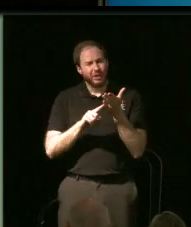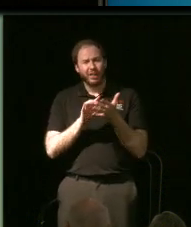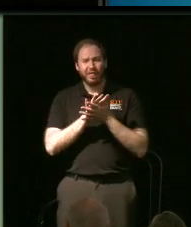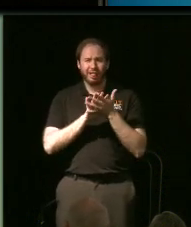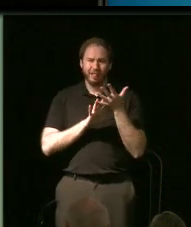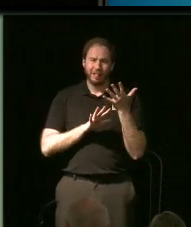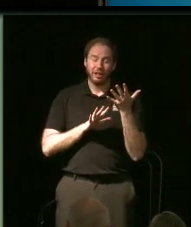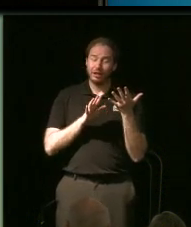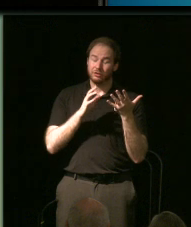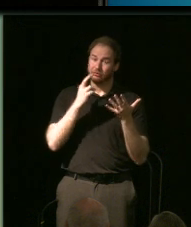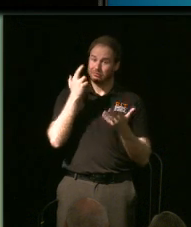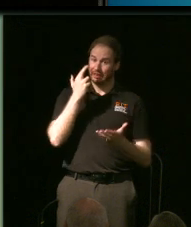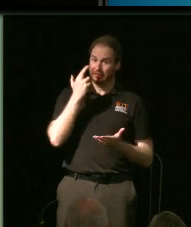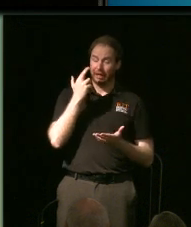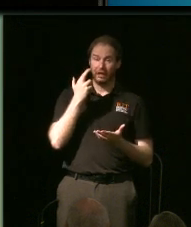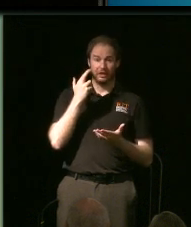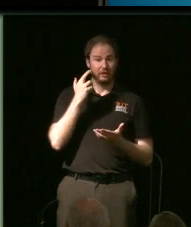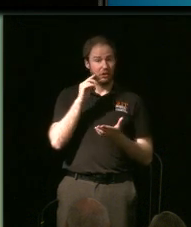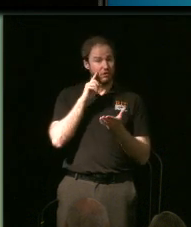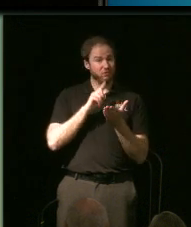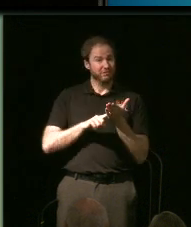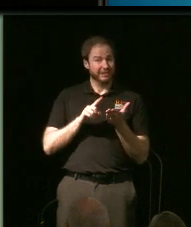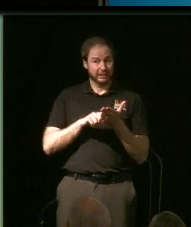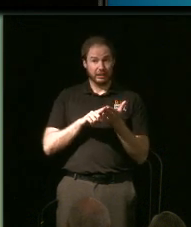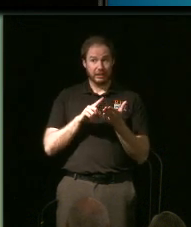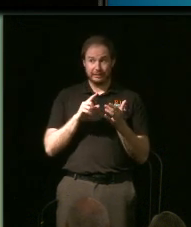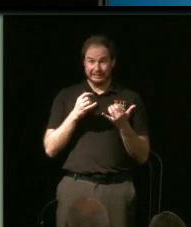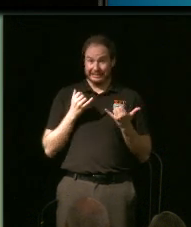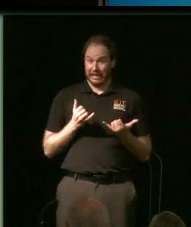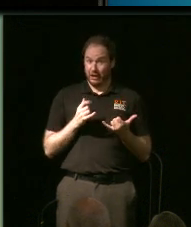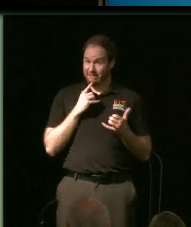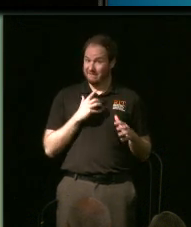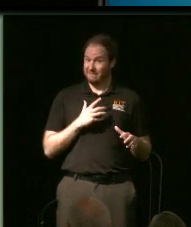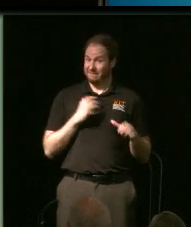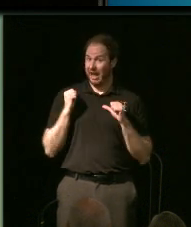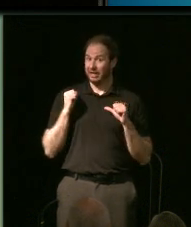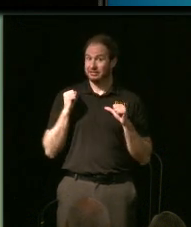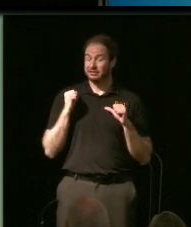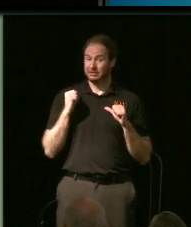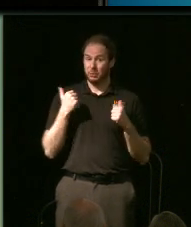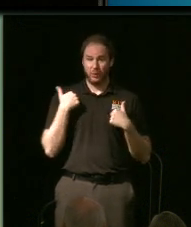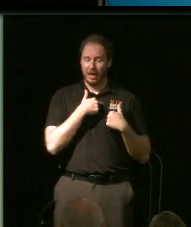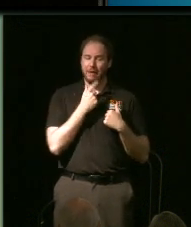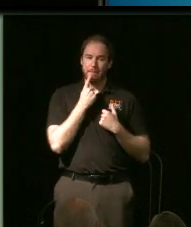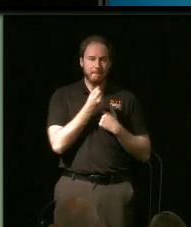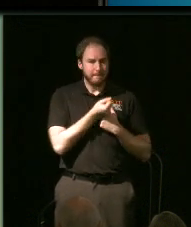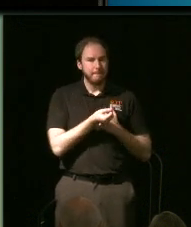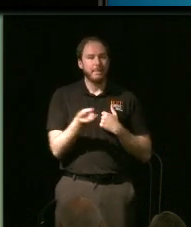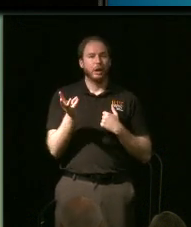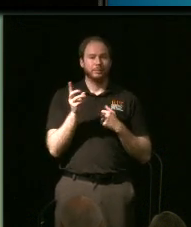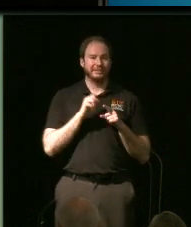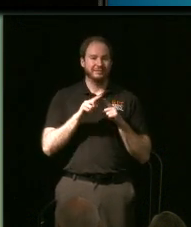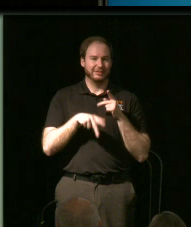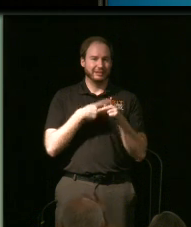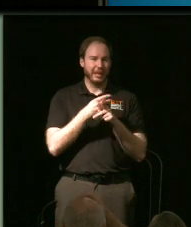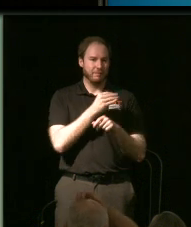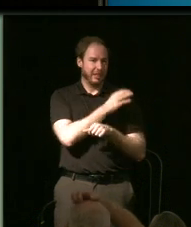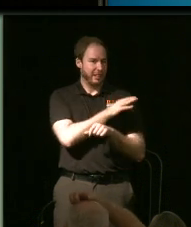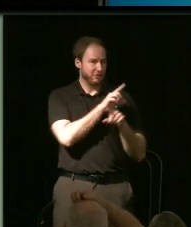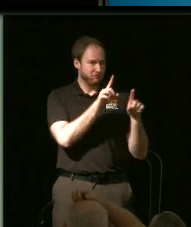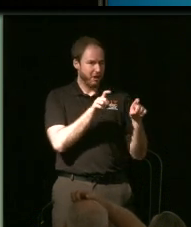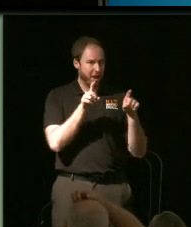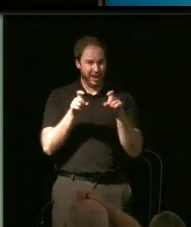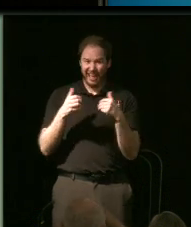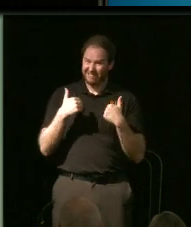have to realize that actually research is really fast moving. There are multiple clinical trials out there, tons of clinical